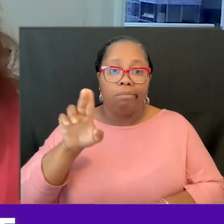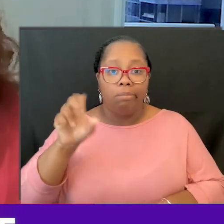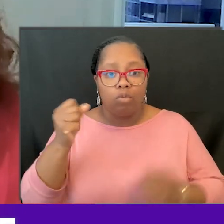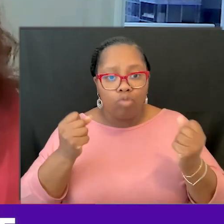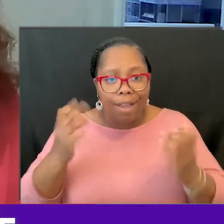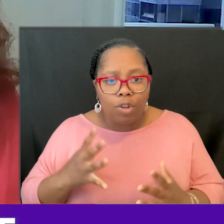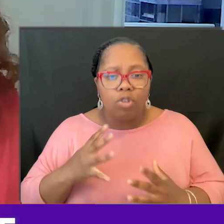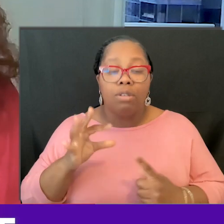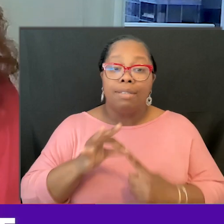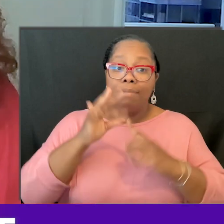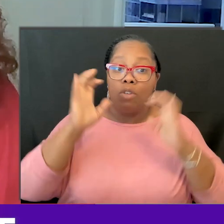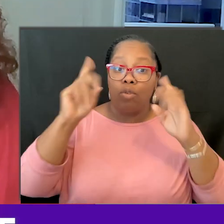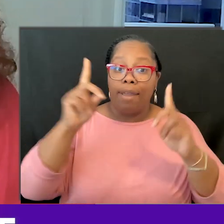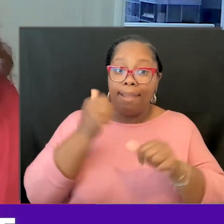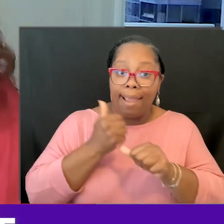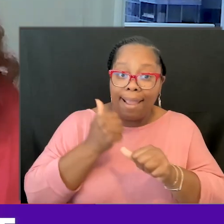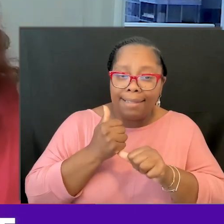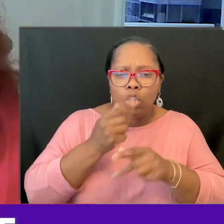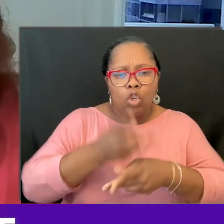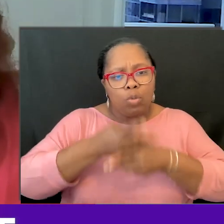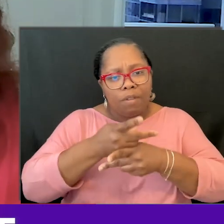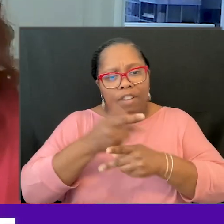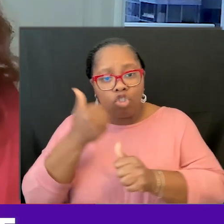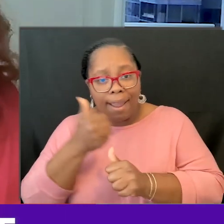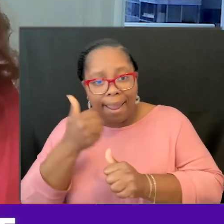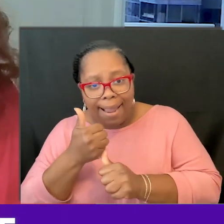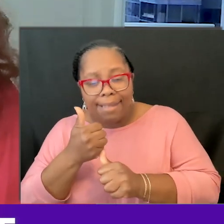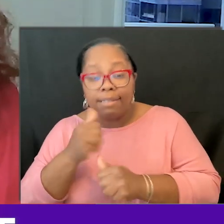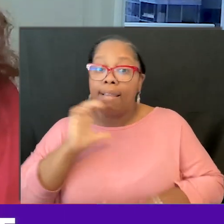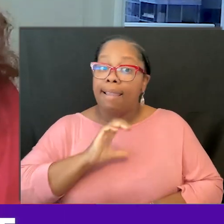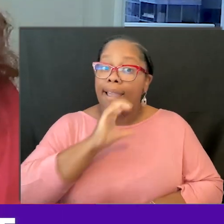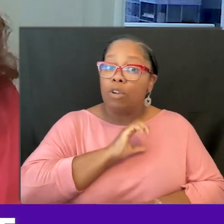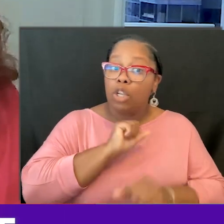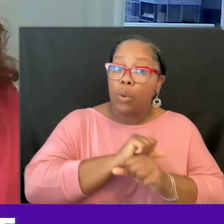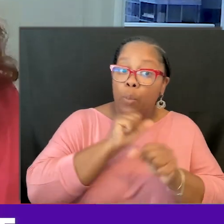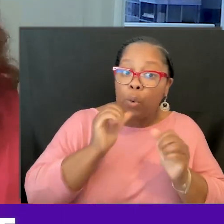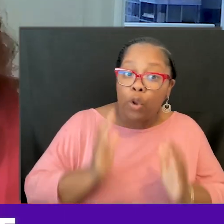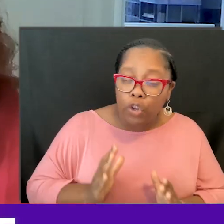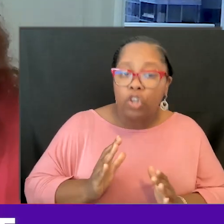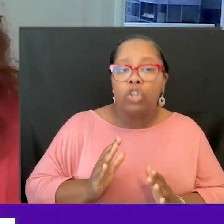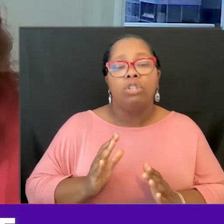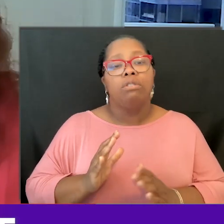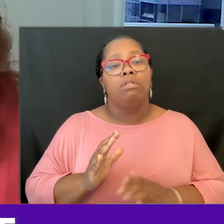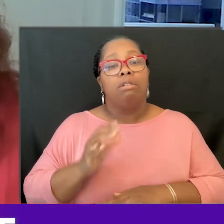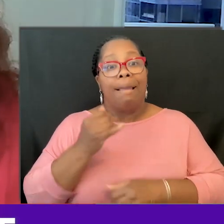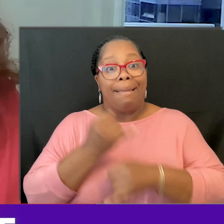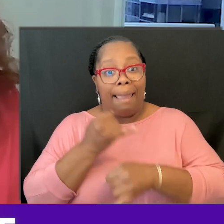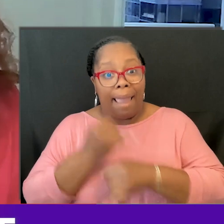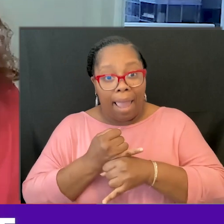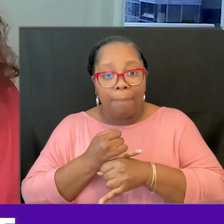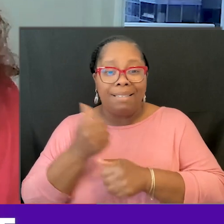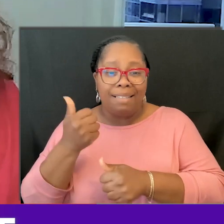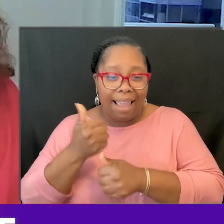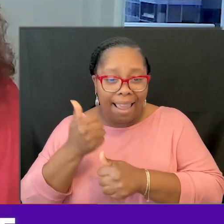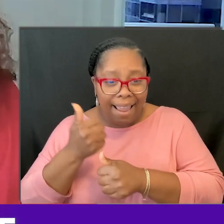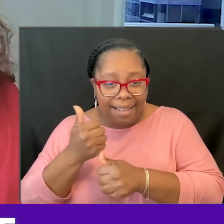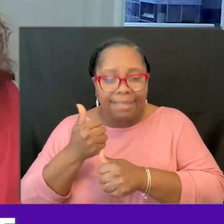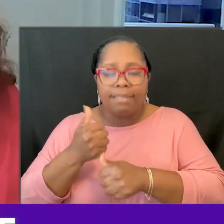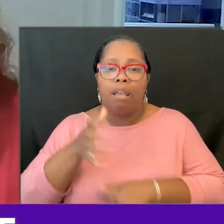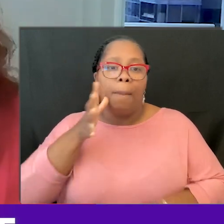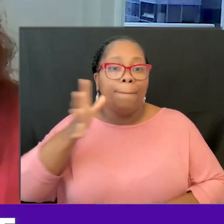aides, supervision aides, cafeteria workers, campus aides,